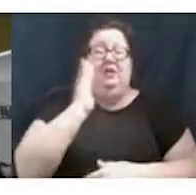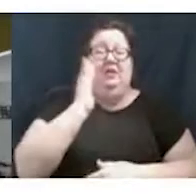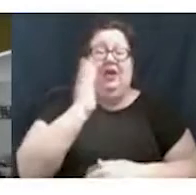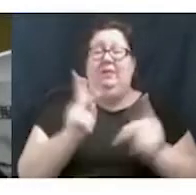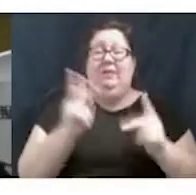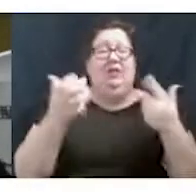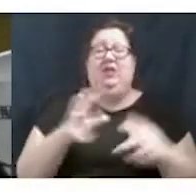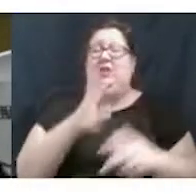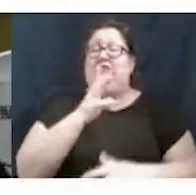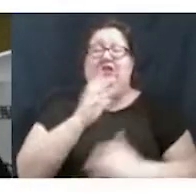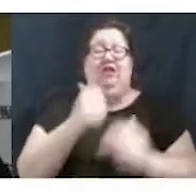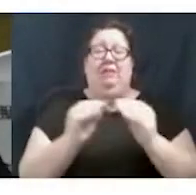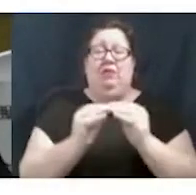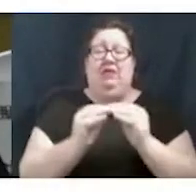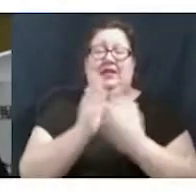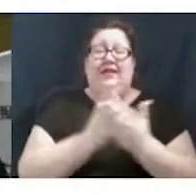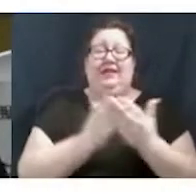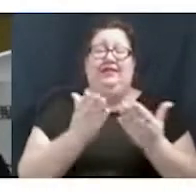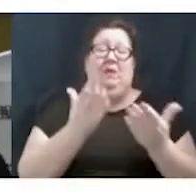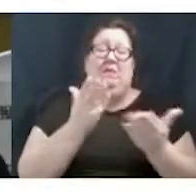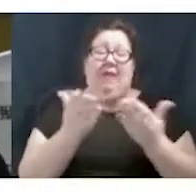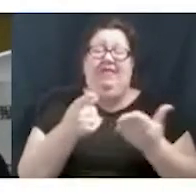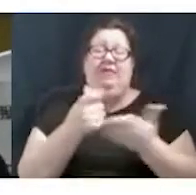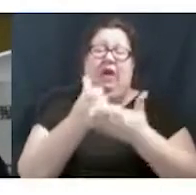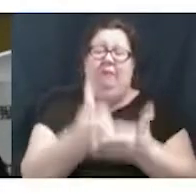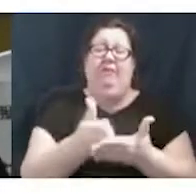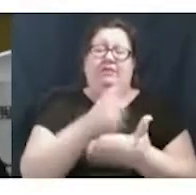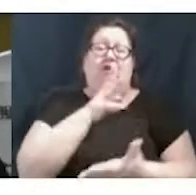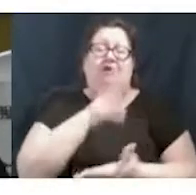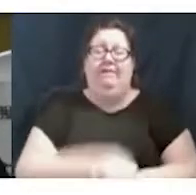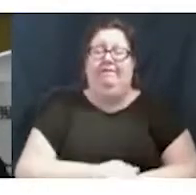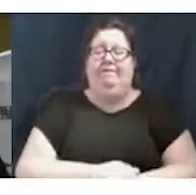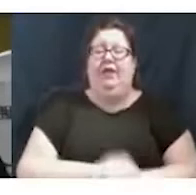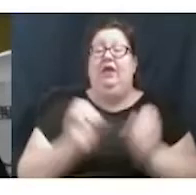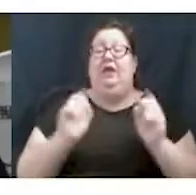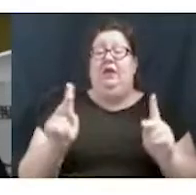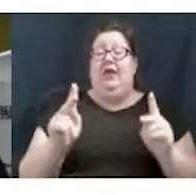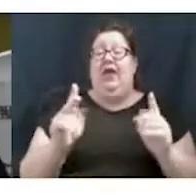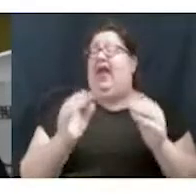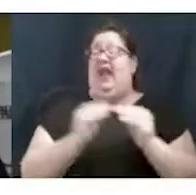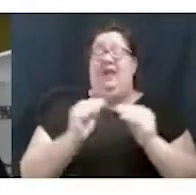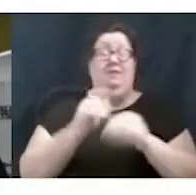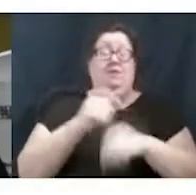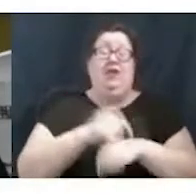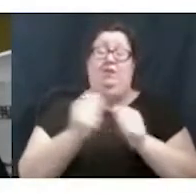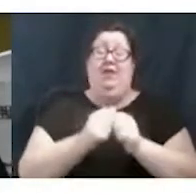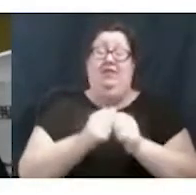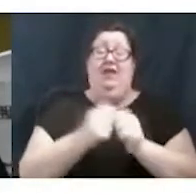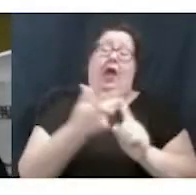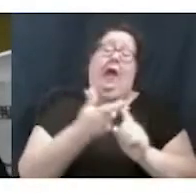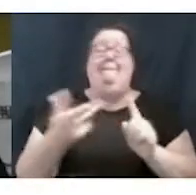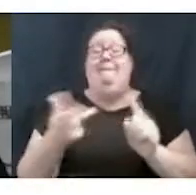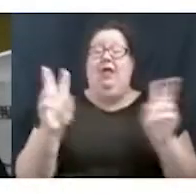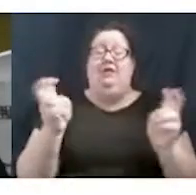anymore, so maybe this helps them to talk. So I have spent more time with unplugged activities